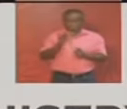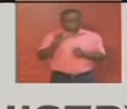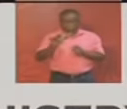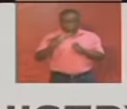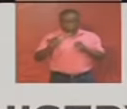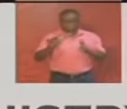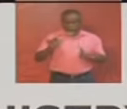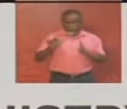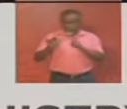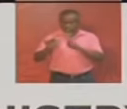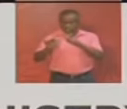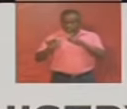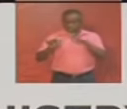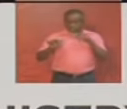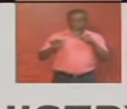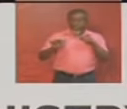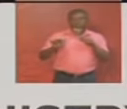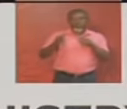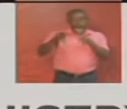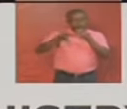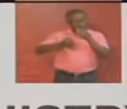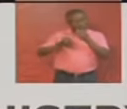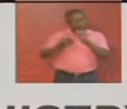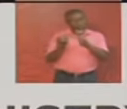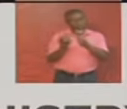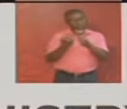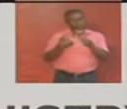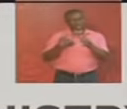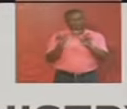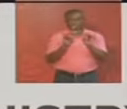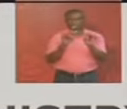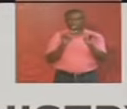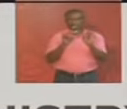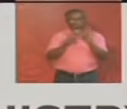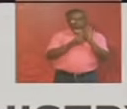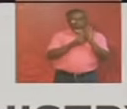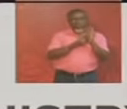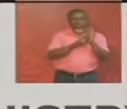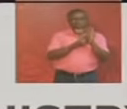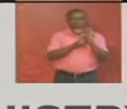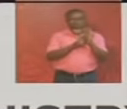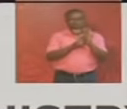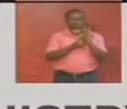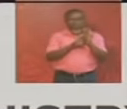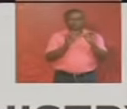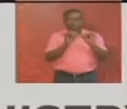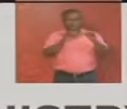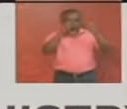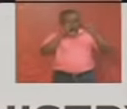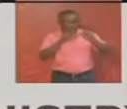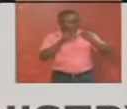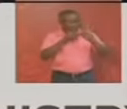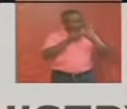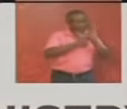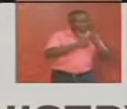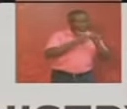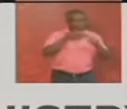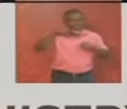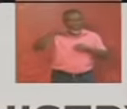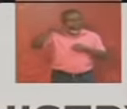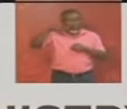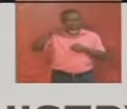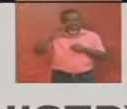not have a negative PCR test done within the 72-hour time frame. That